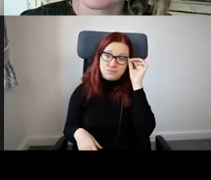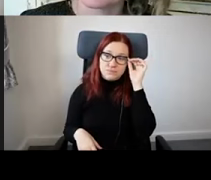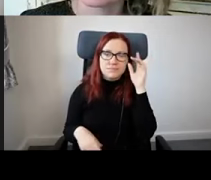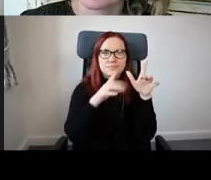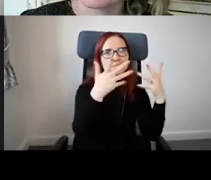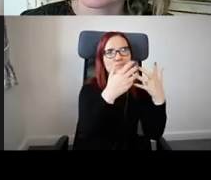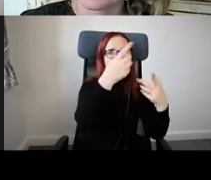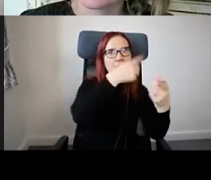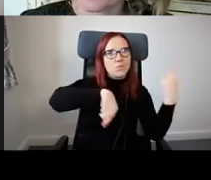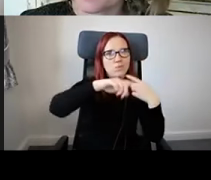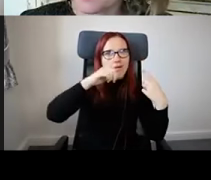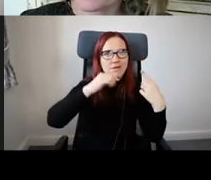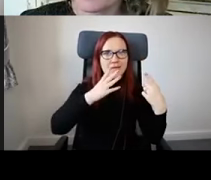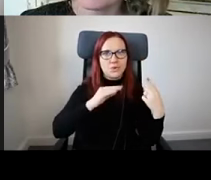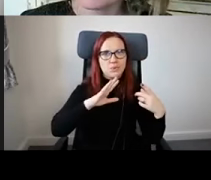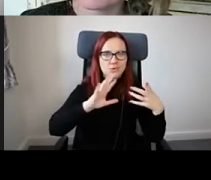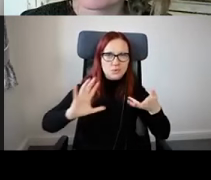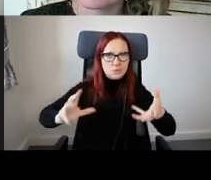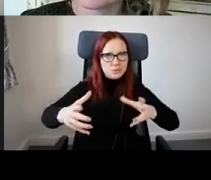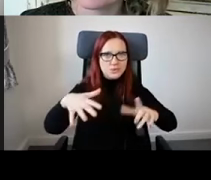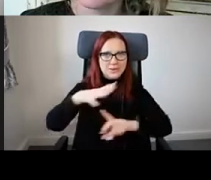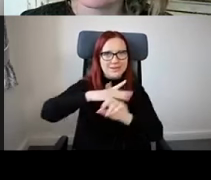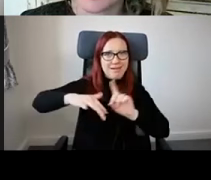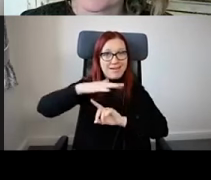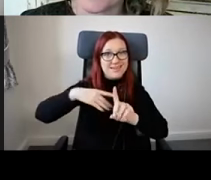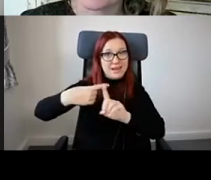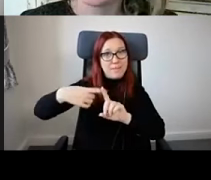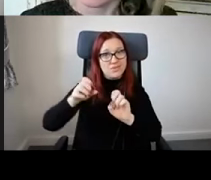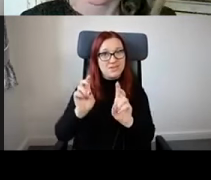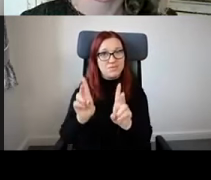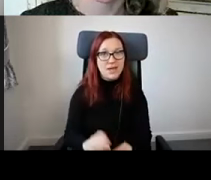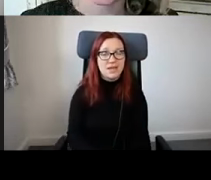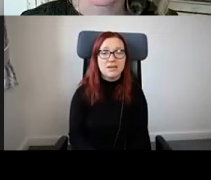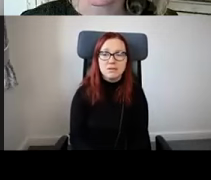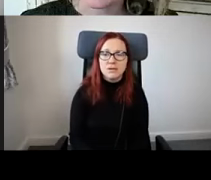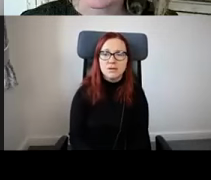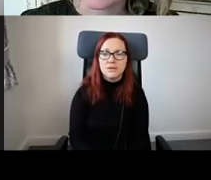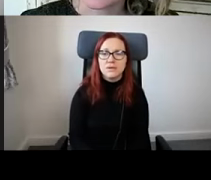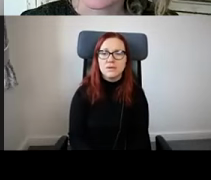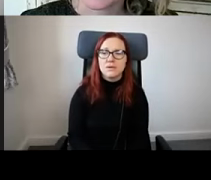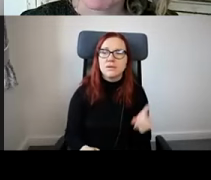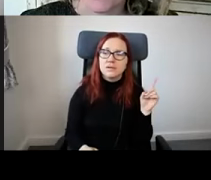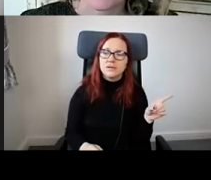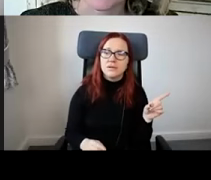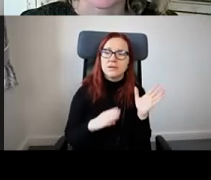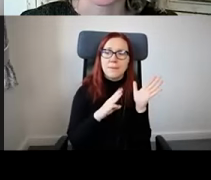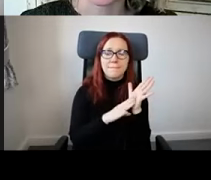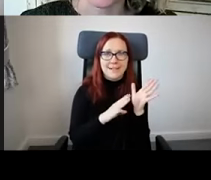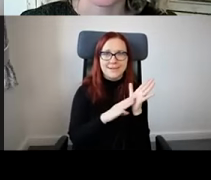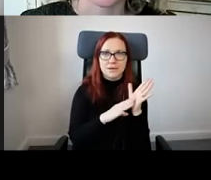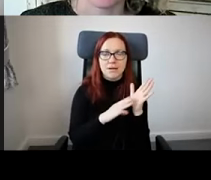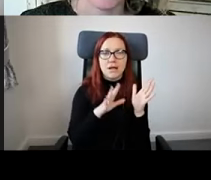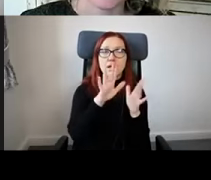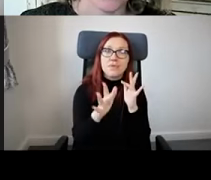shape society in a positive way in crisis, really? I think it's. And I think the other thing that was really important to us was